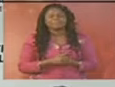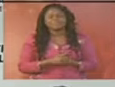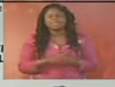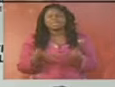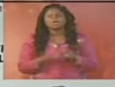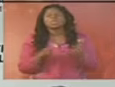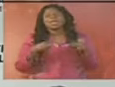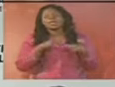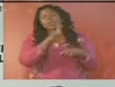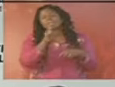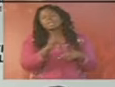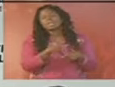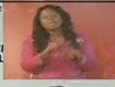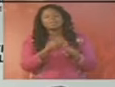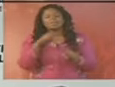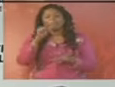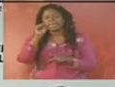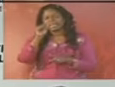News.